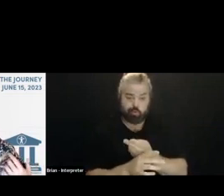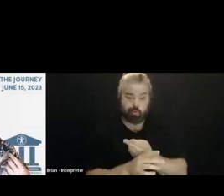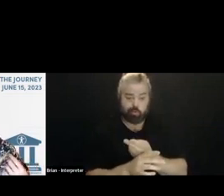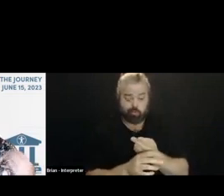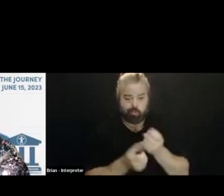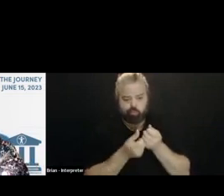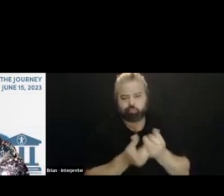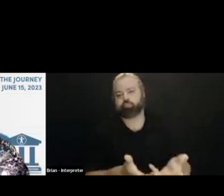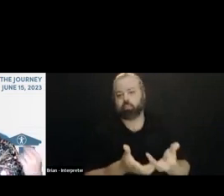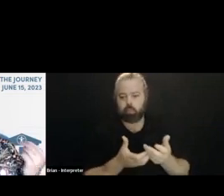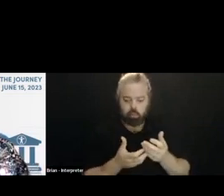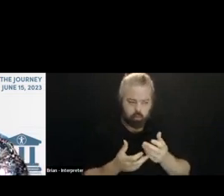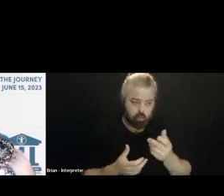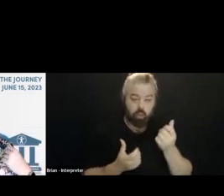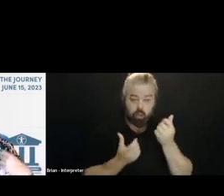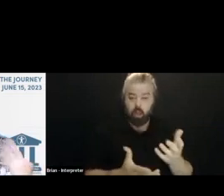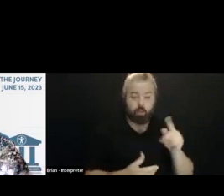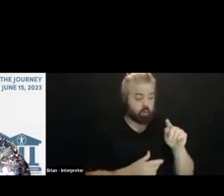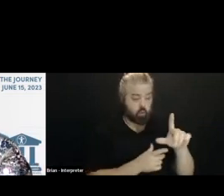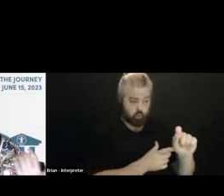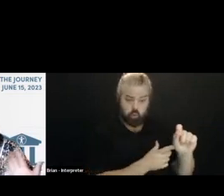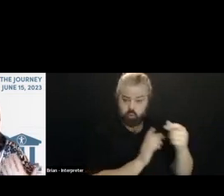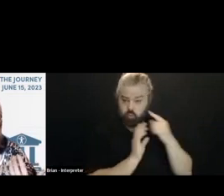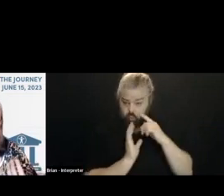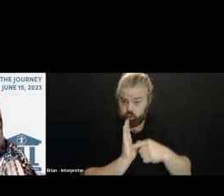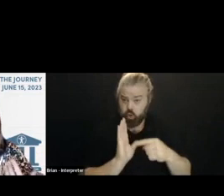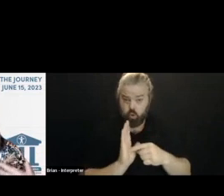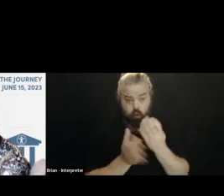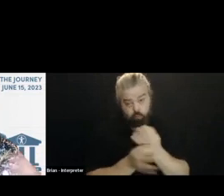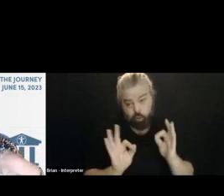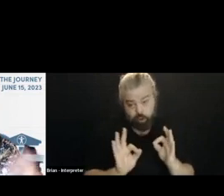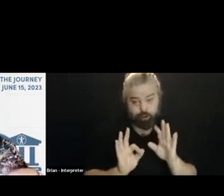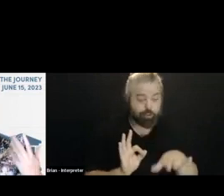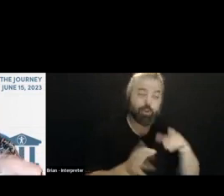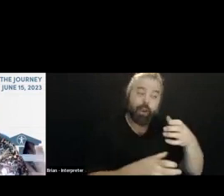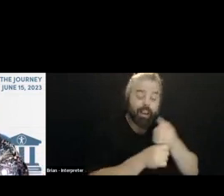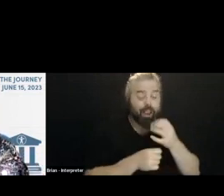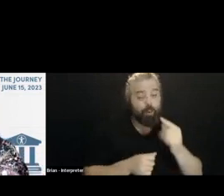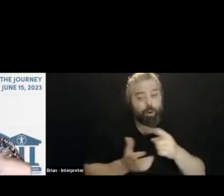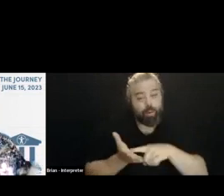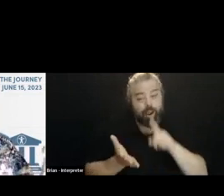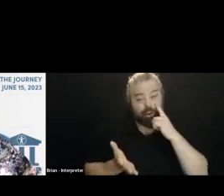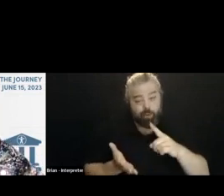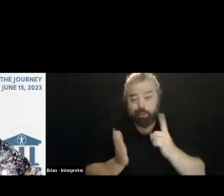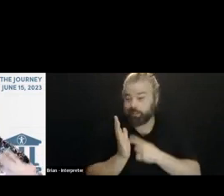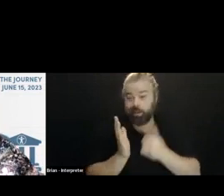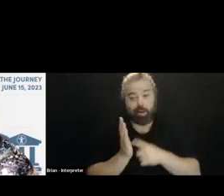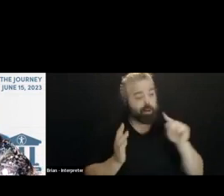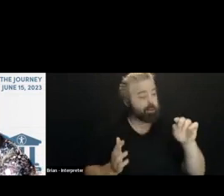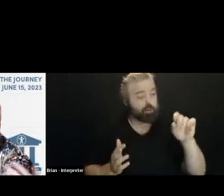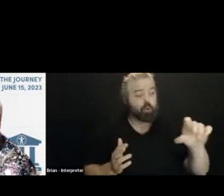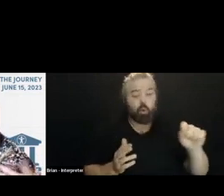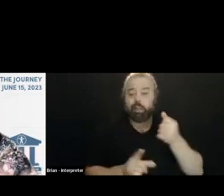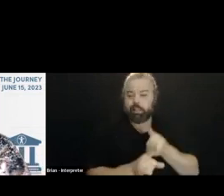show today are free tools, which, you do get what you pay for, and sometimes they will just flake out and you have to reload it and